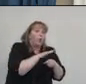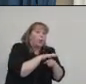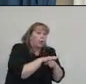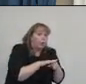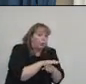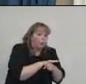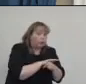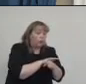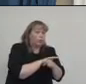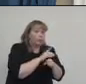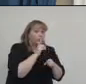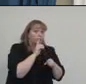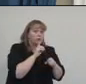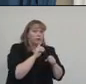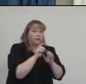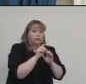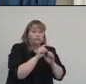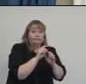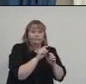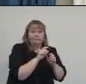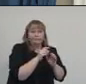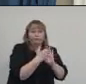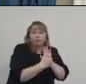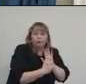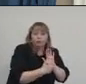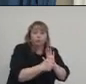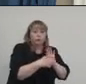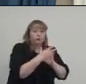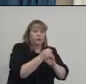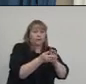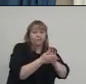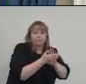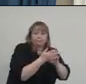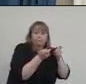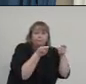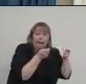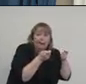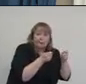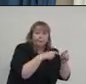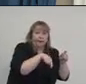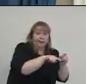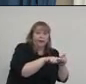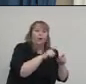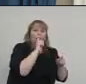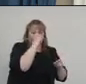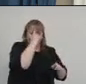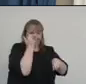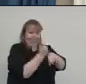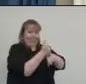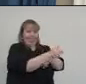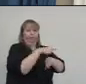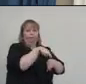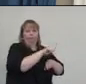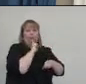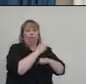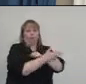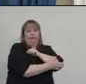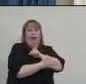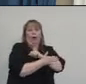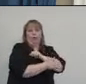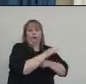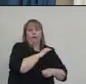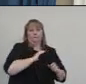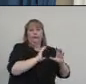best position to execute the gradual reopening of the businesses and public life of their local residents. Under